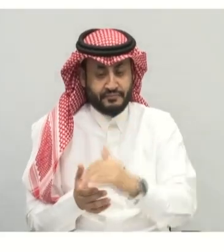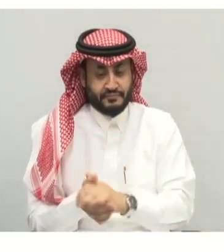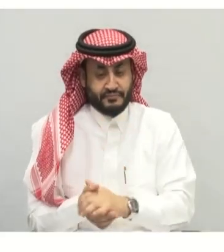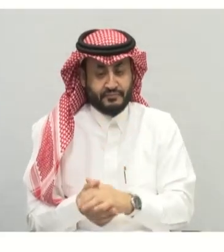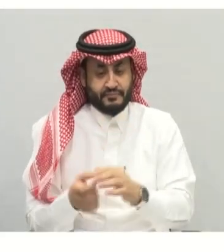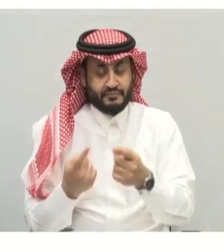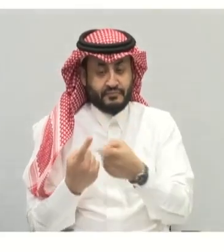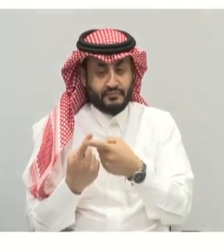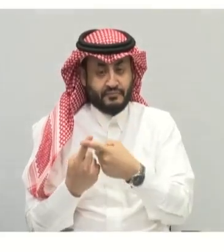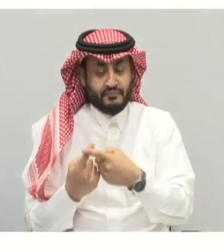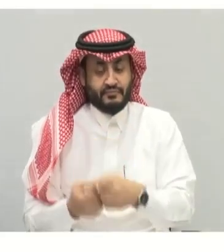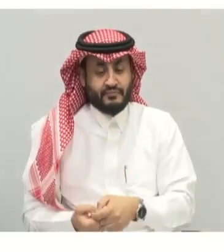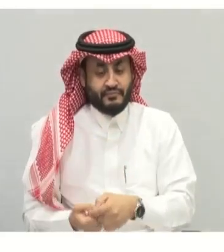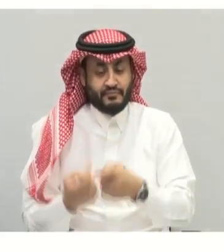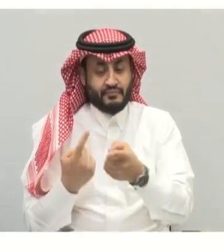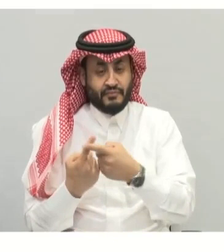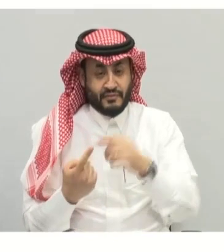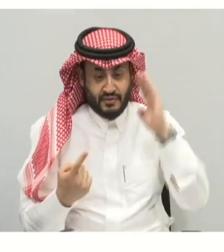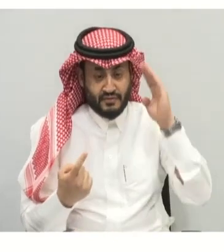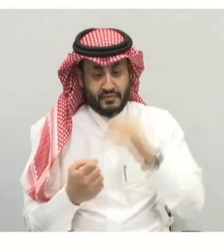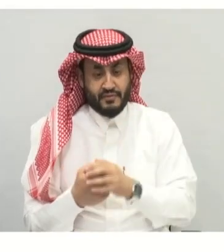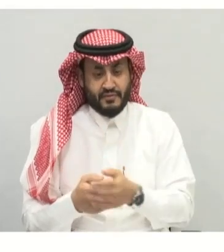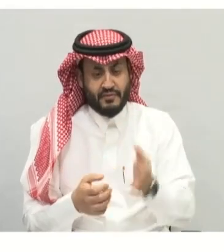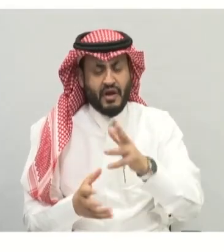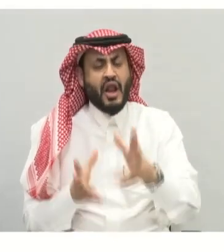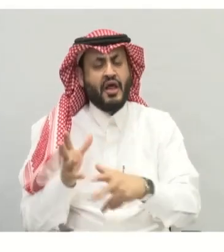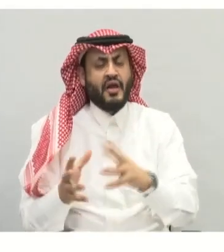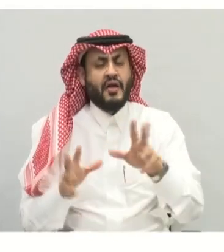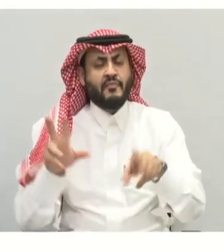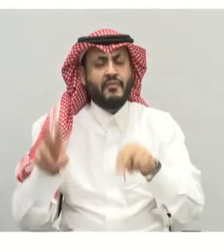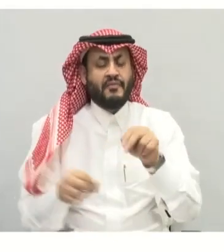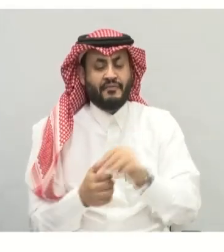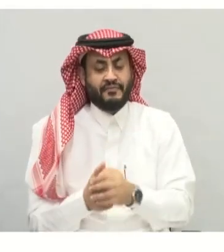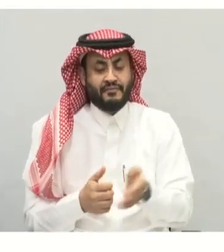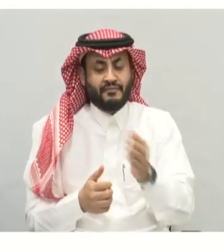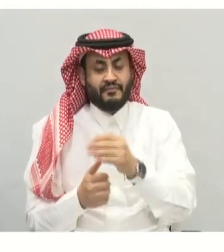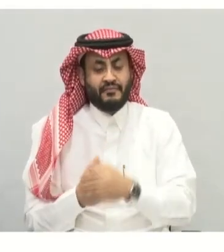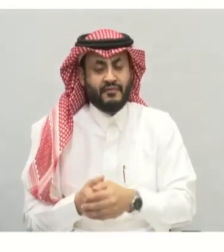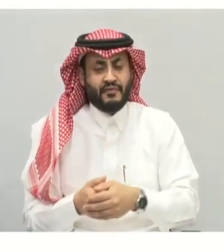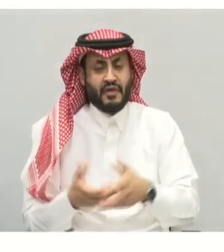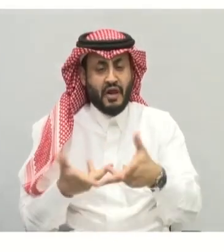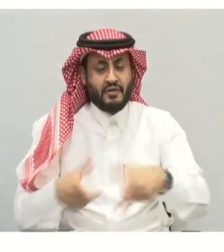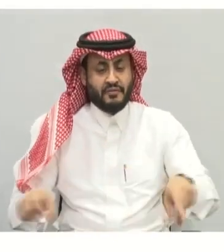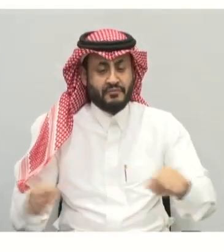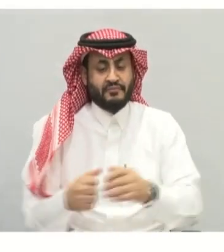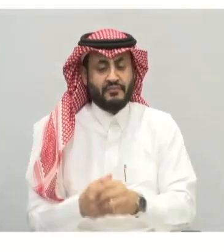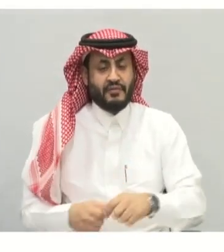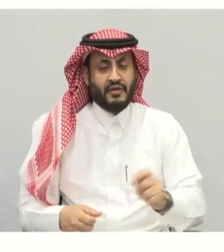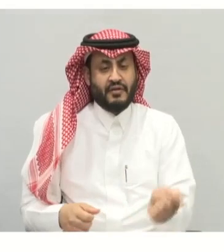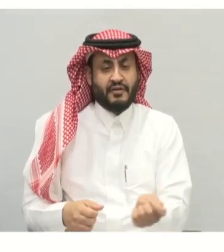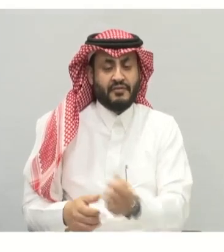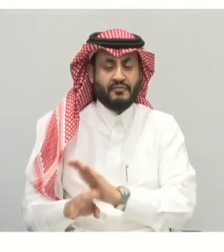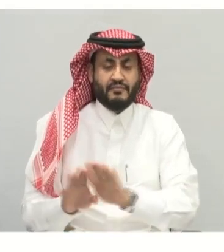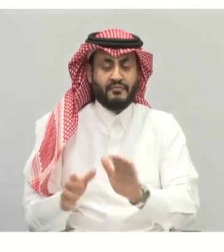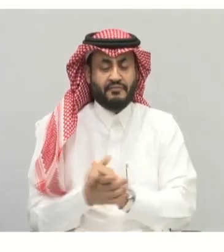email or with your writing by greeting and then you introduce the main ideas and also the closing words like